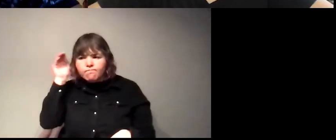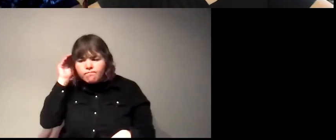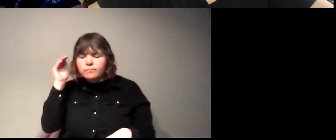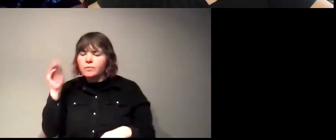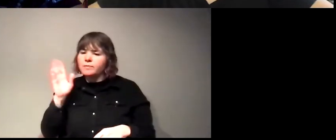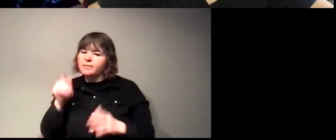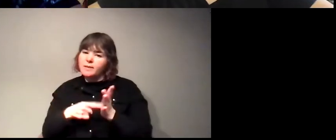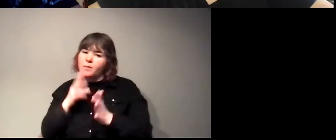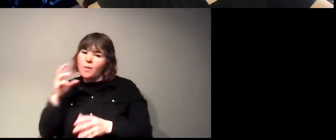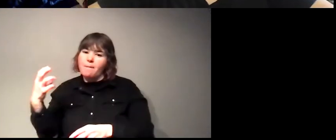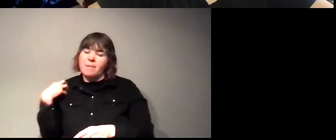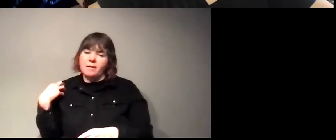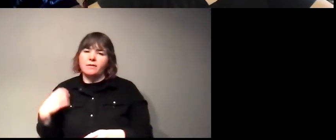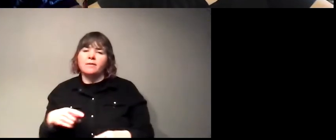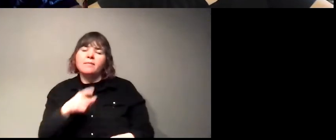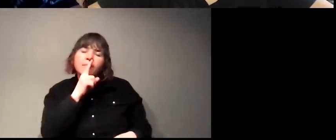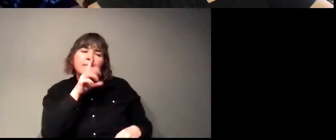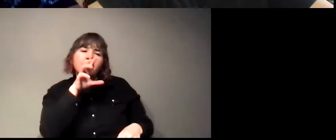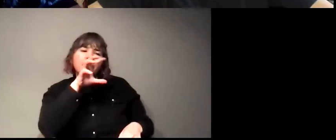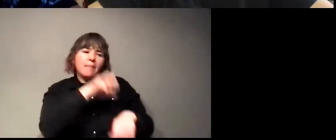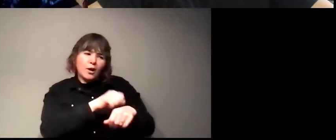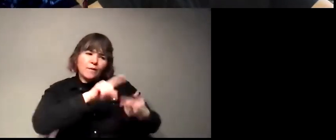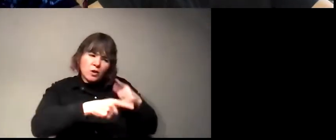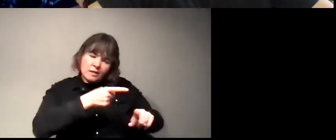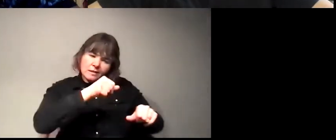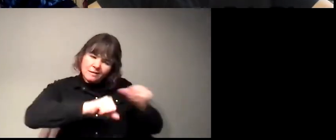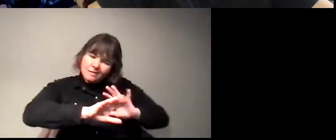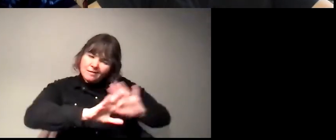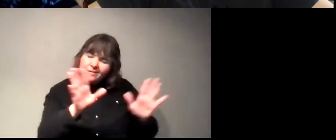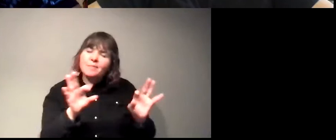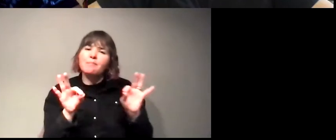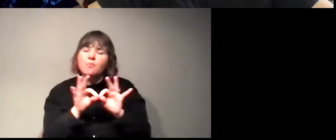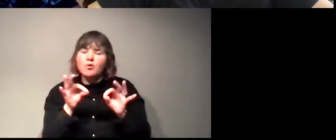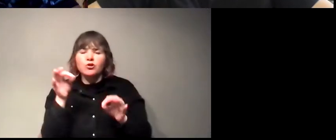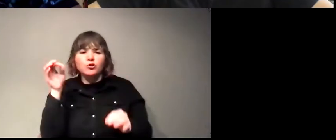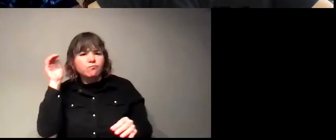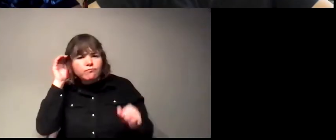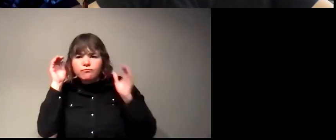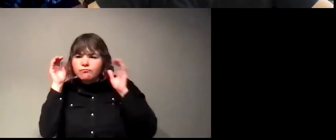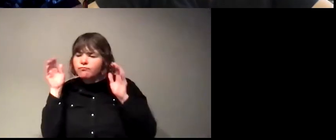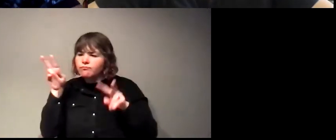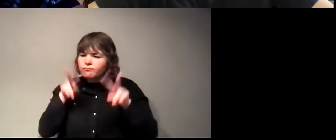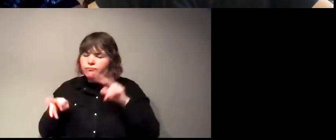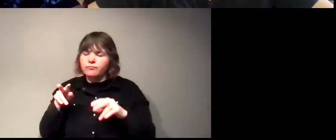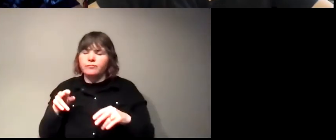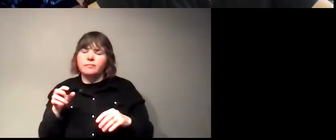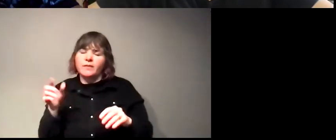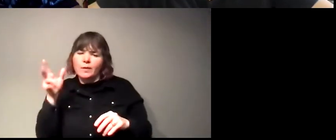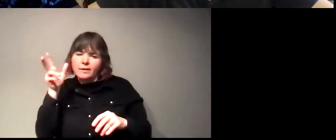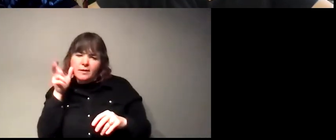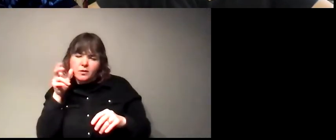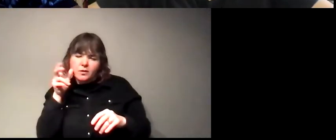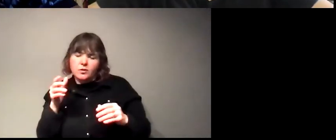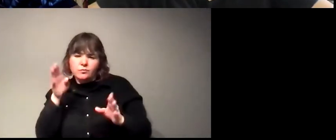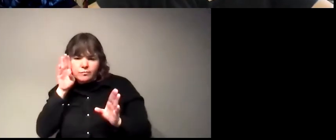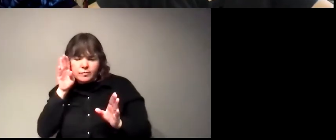you. I don't recommend you guys bite each other, but it's important to listen to each other, and it's important to listen to animals, especially